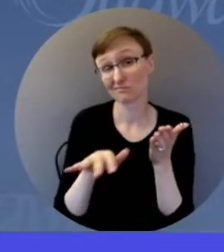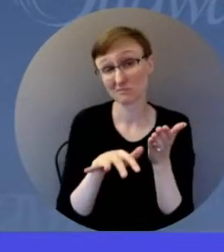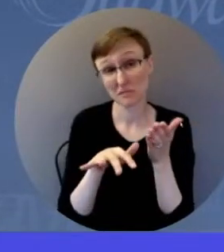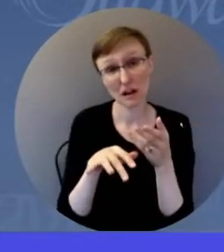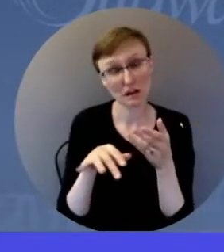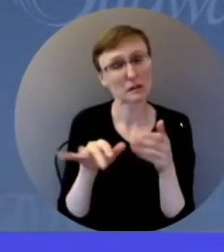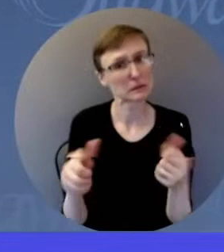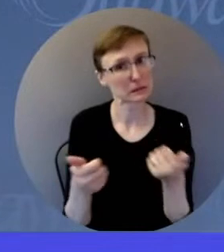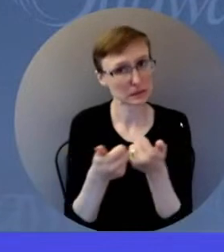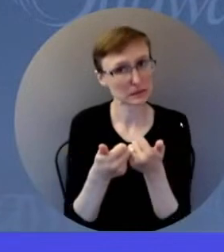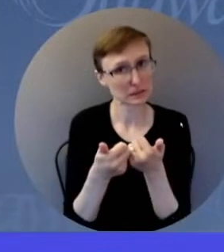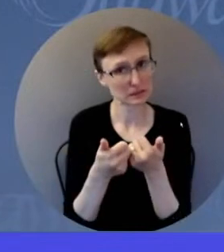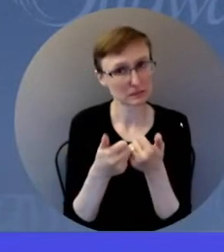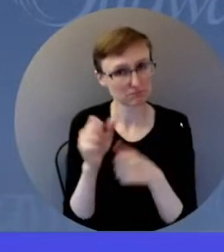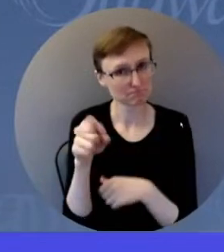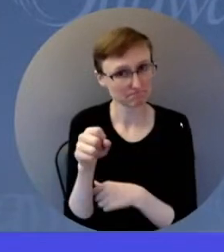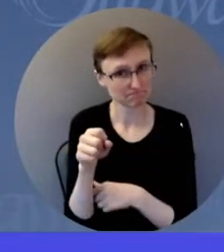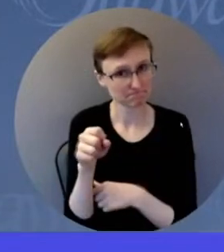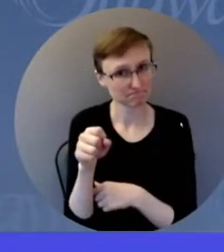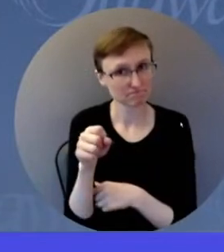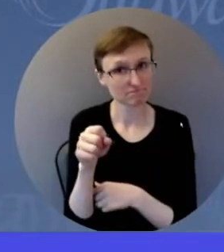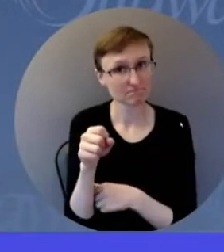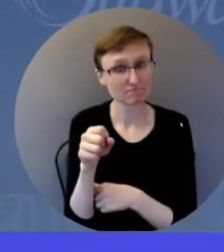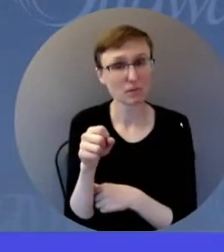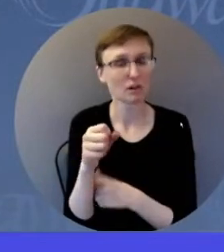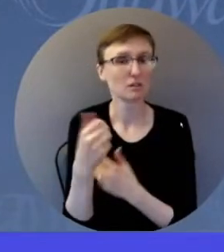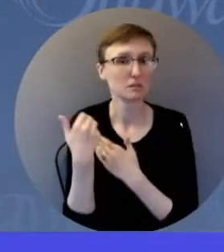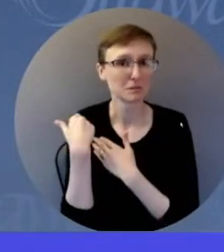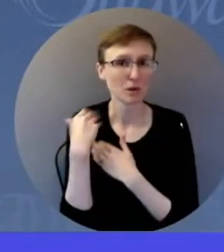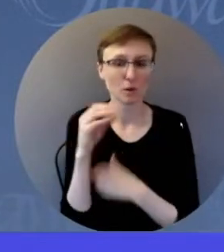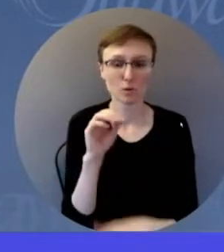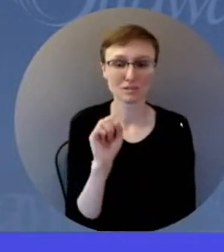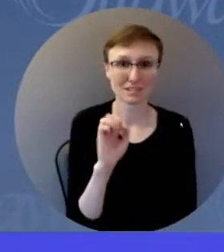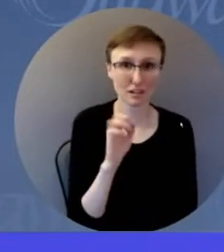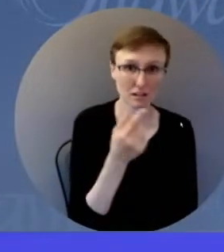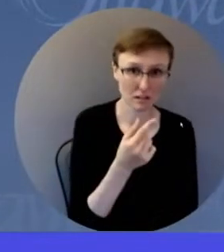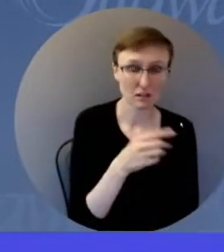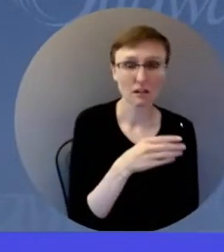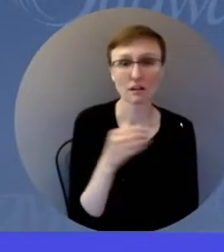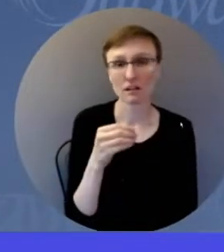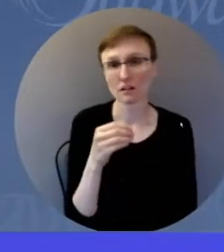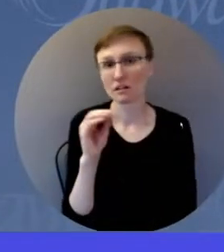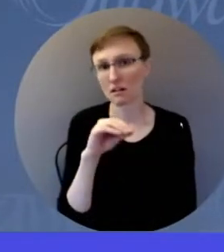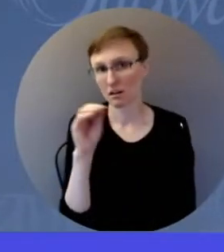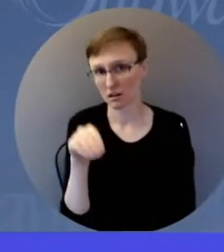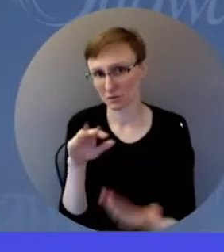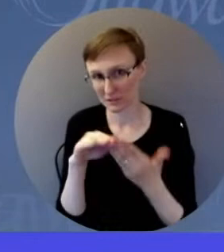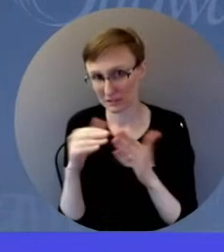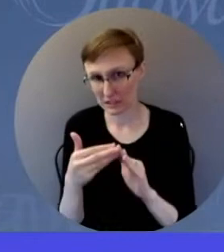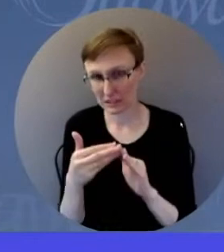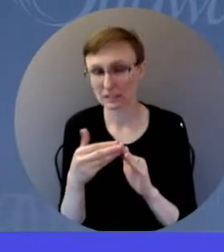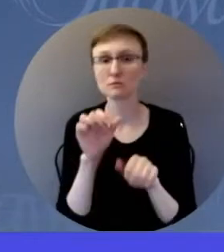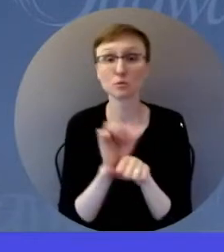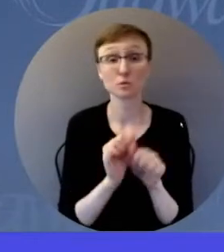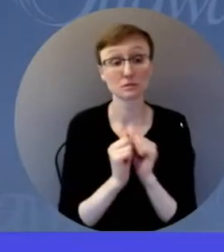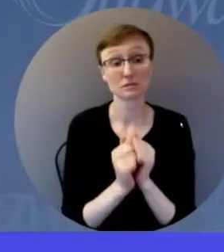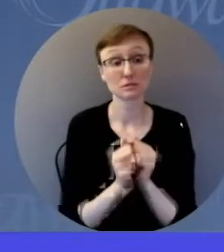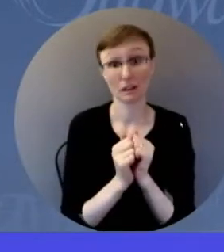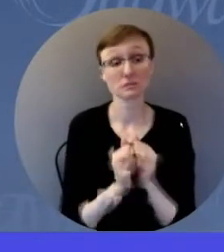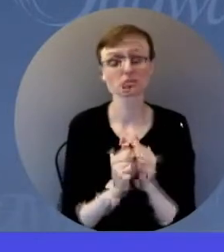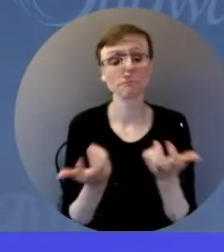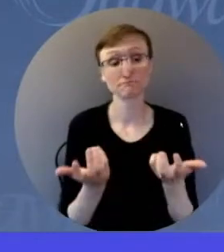It's our responsibility, OSEG and the City of Ottawa, to work in partnership to find a solution to improve what's going on.